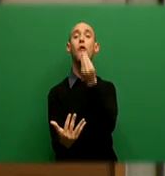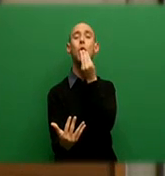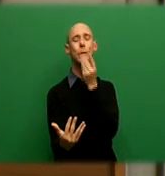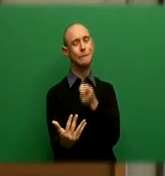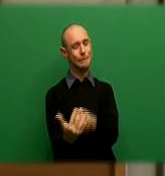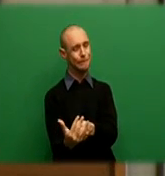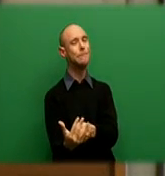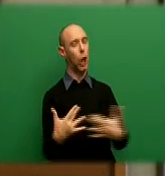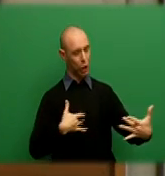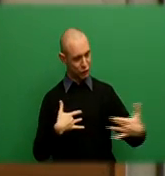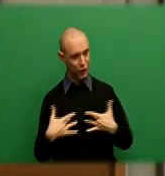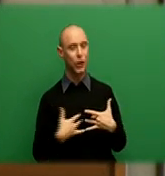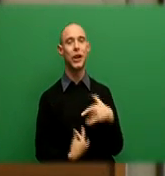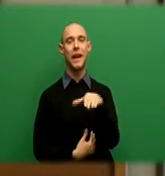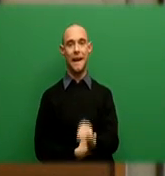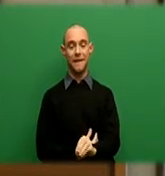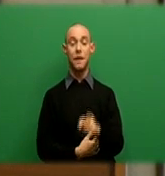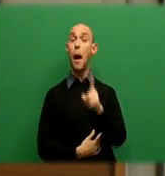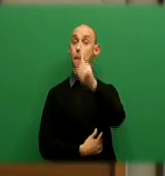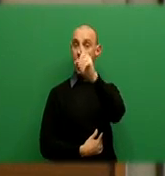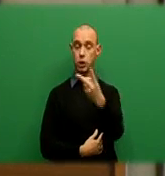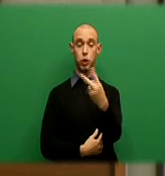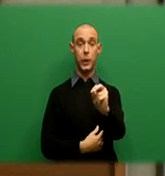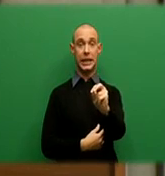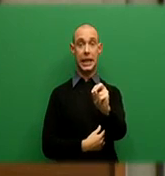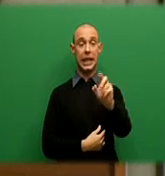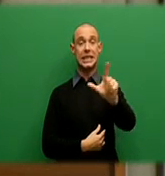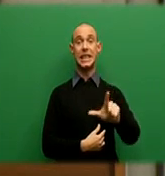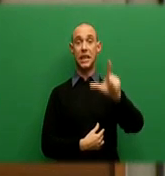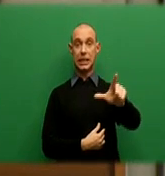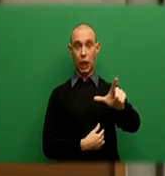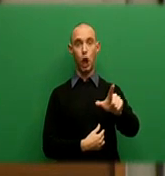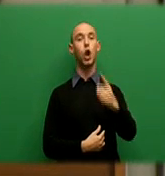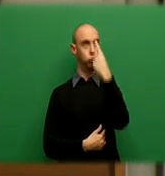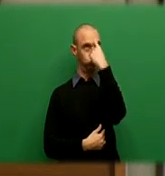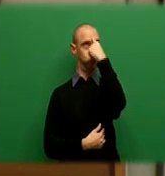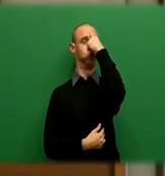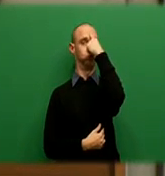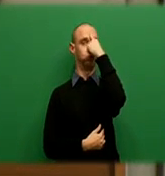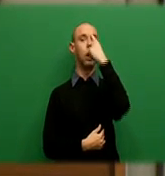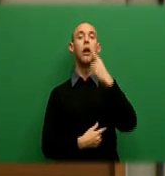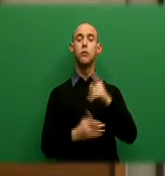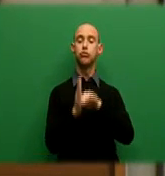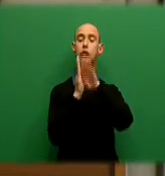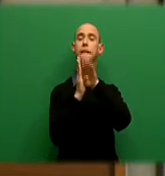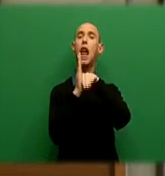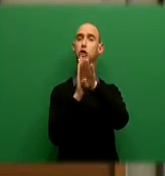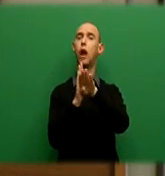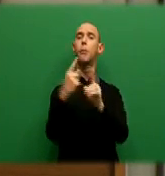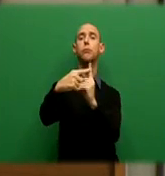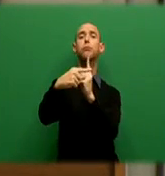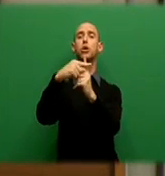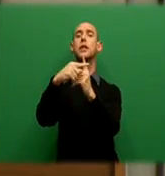the upside, particularly for 2017, when fairly strong favorable base effects are